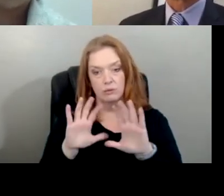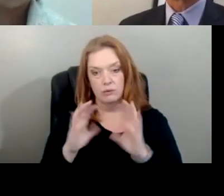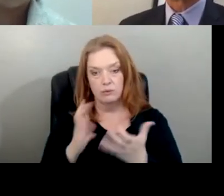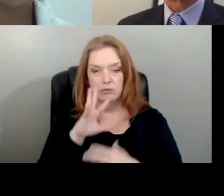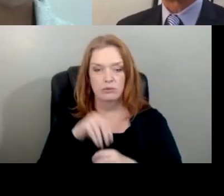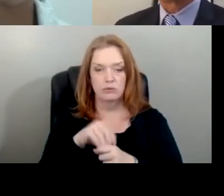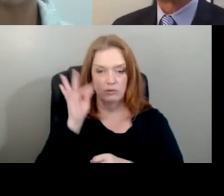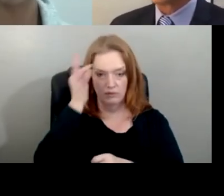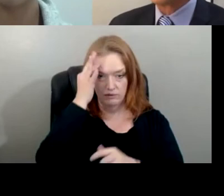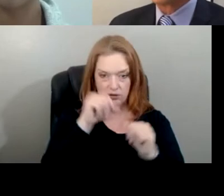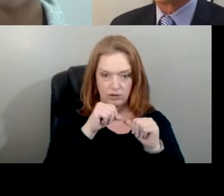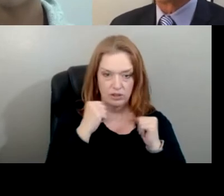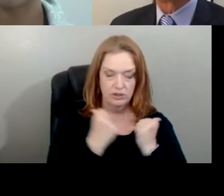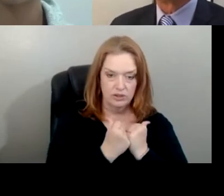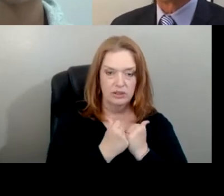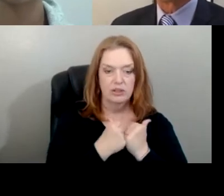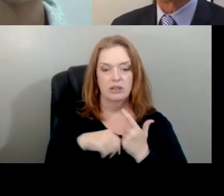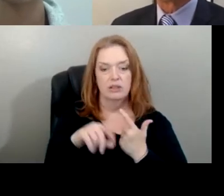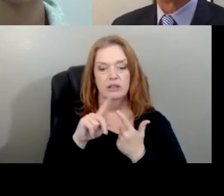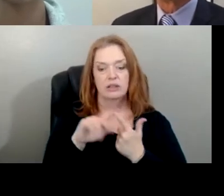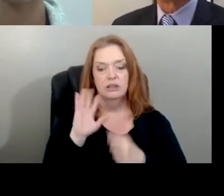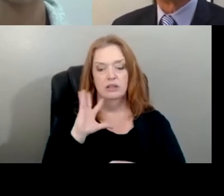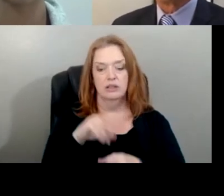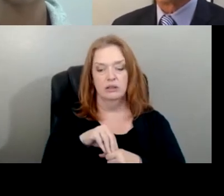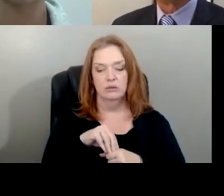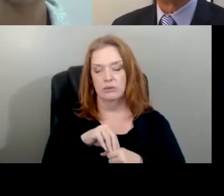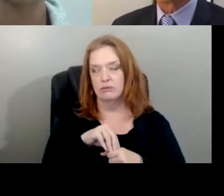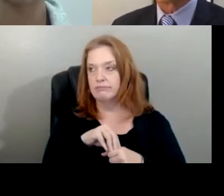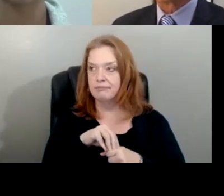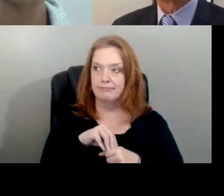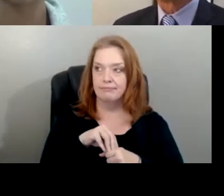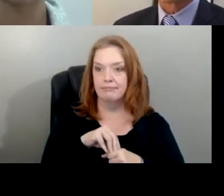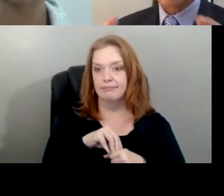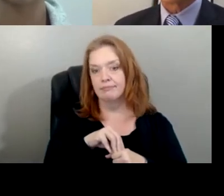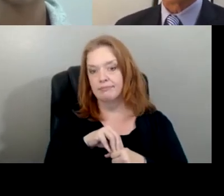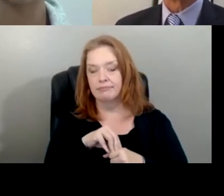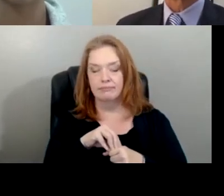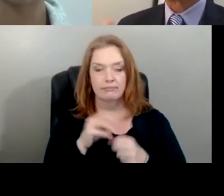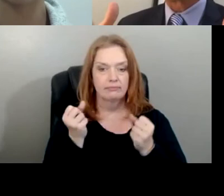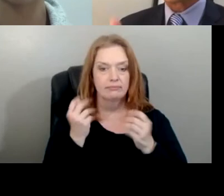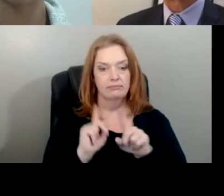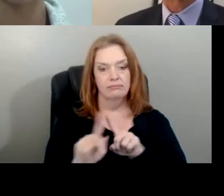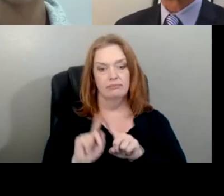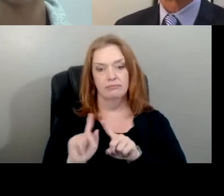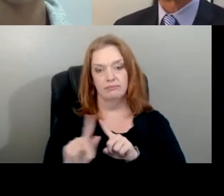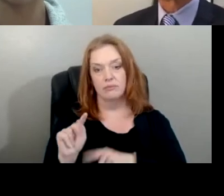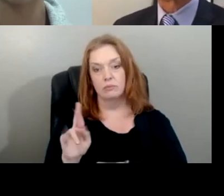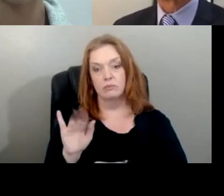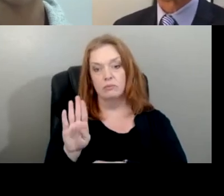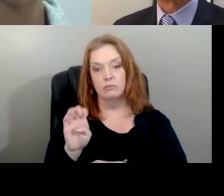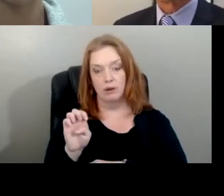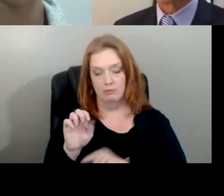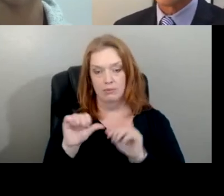agencies and including a number of tribal agencies, the National Center for Missing